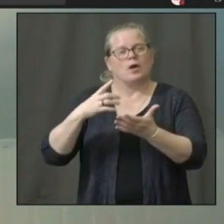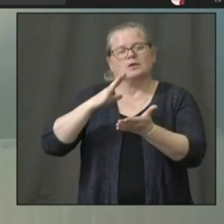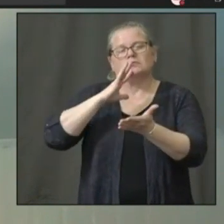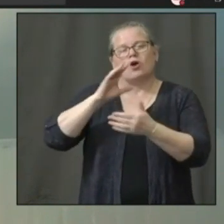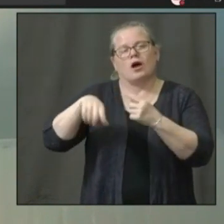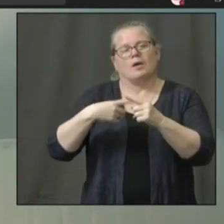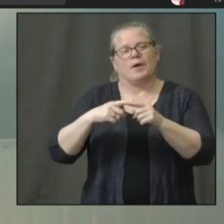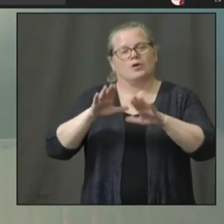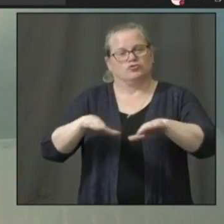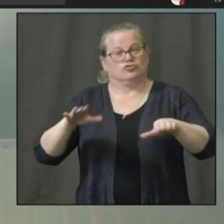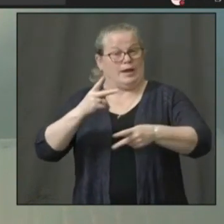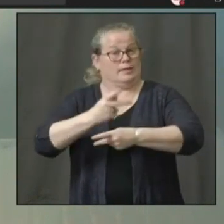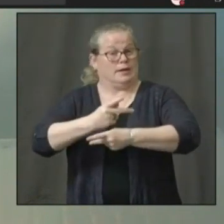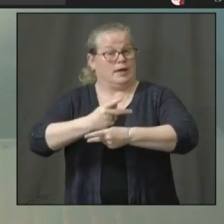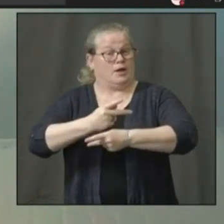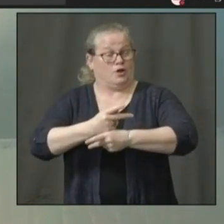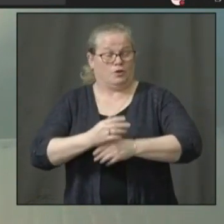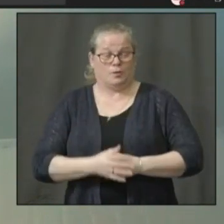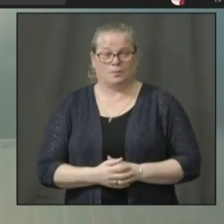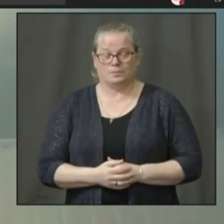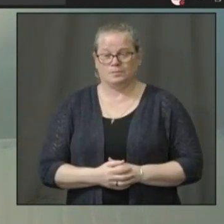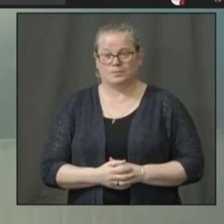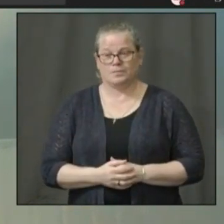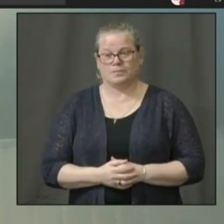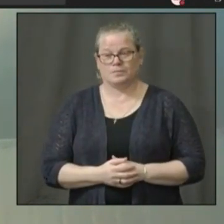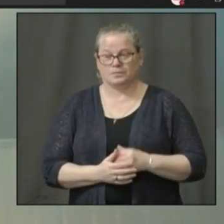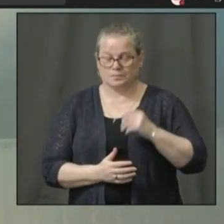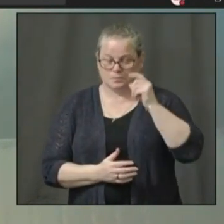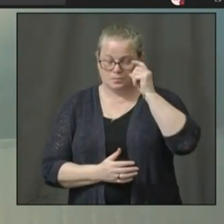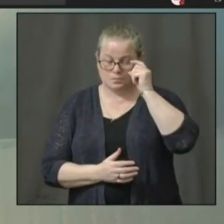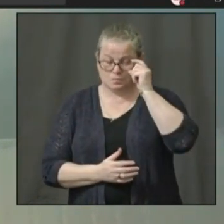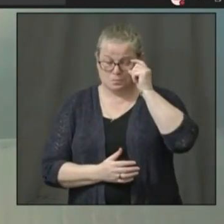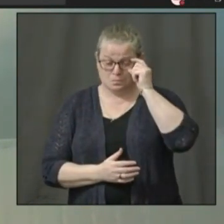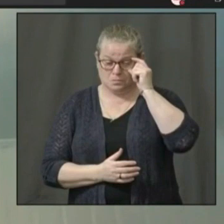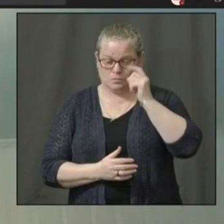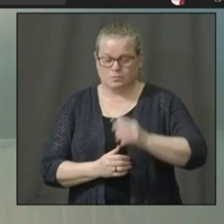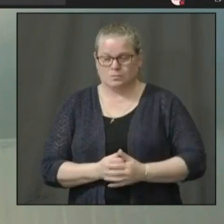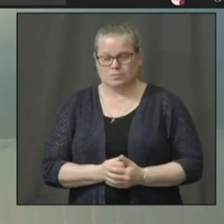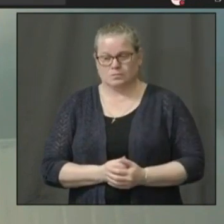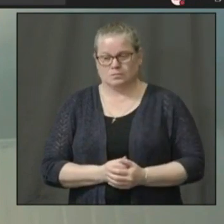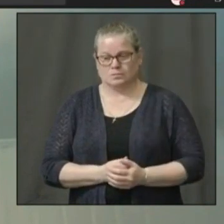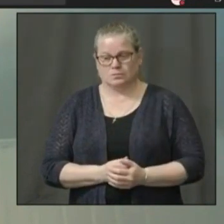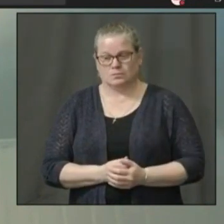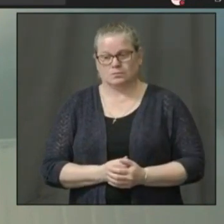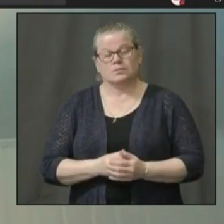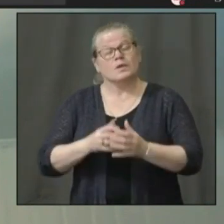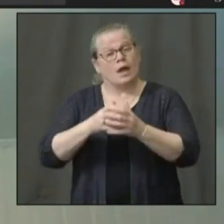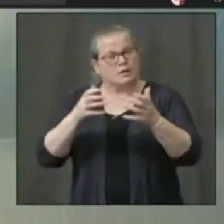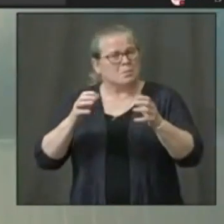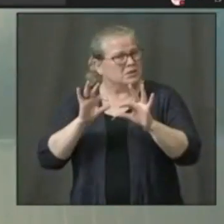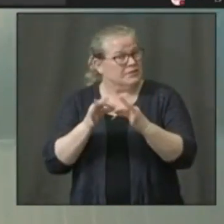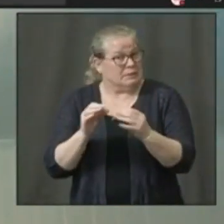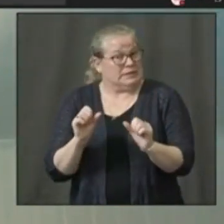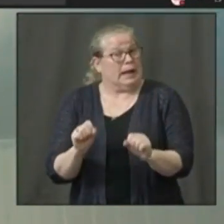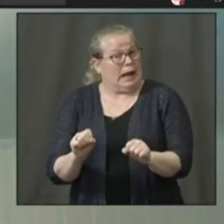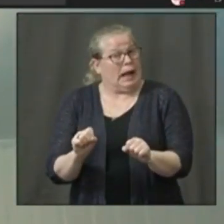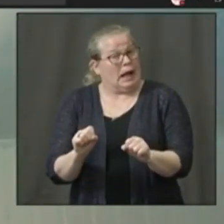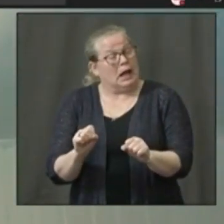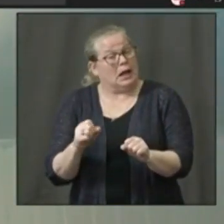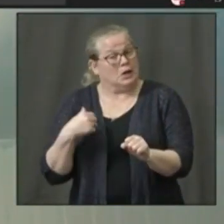childcare. So we've been encouraging families as much as they can